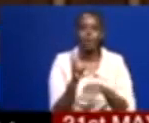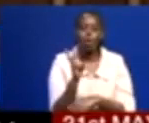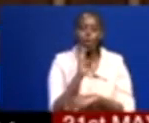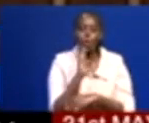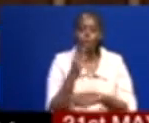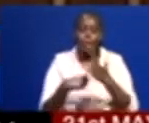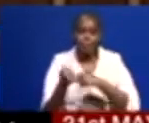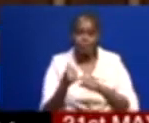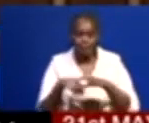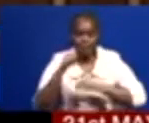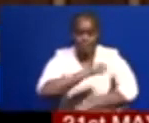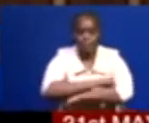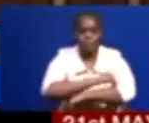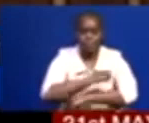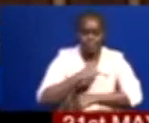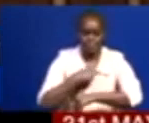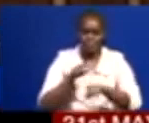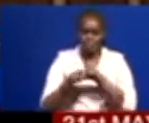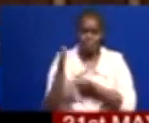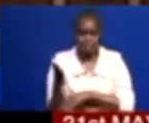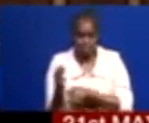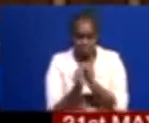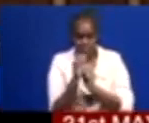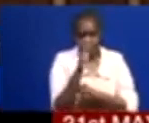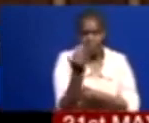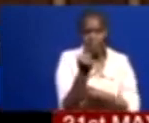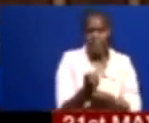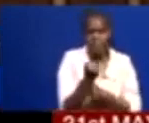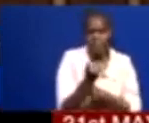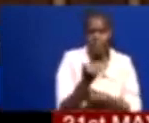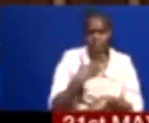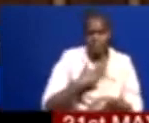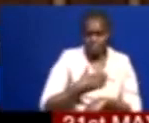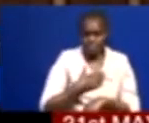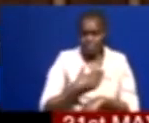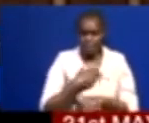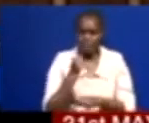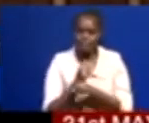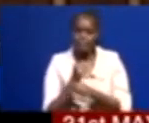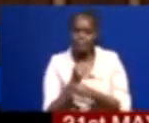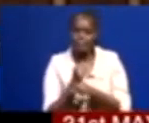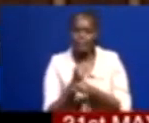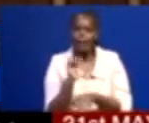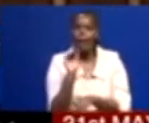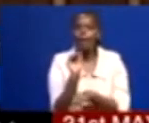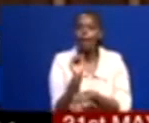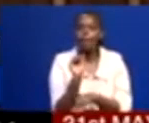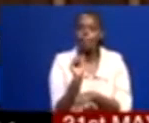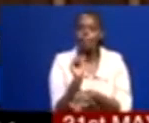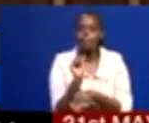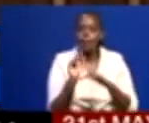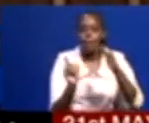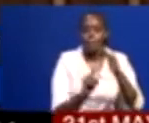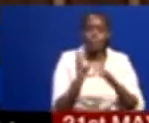school. As I went there on the 15th, I did request the means